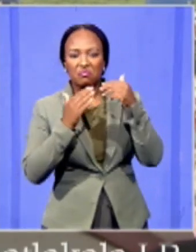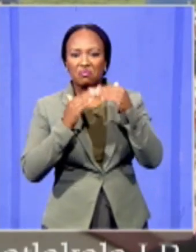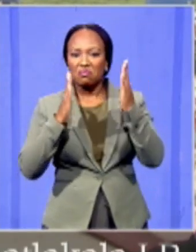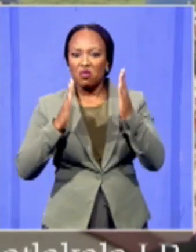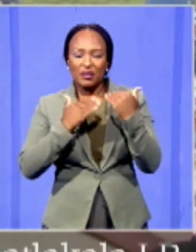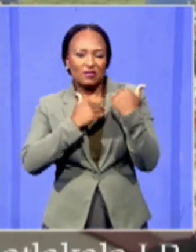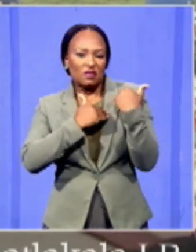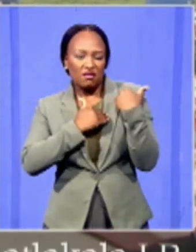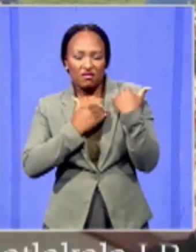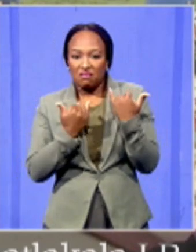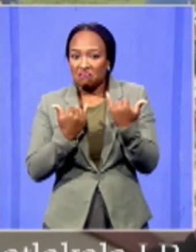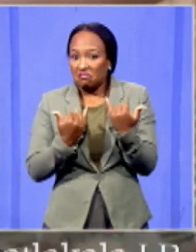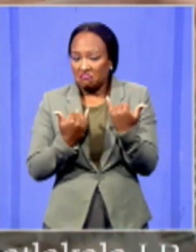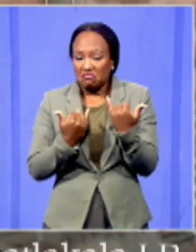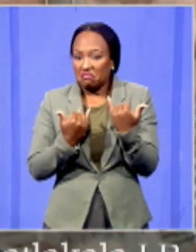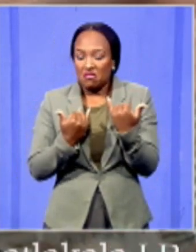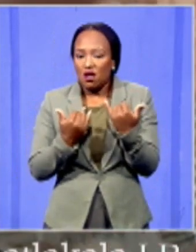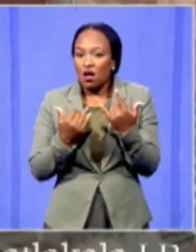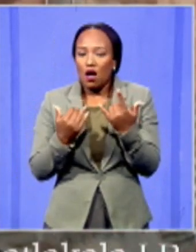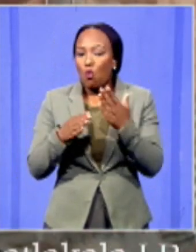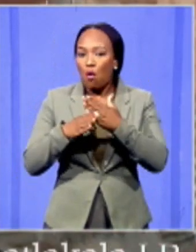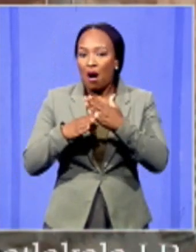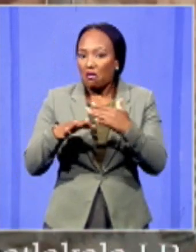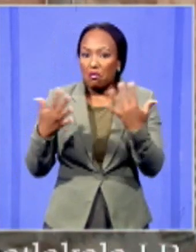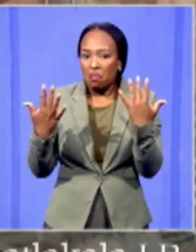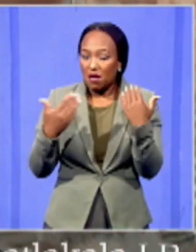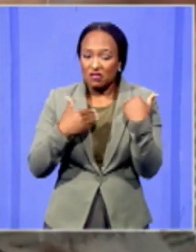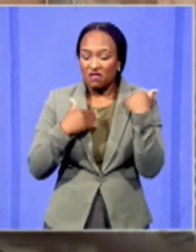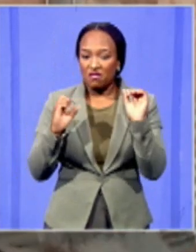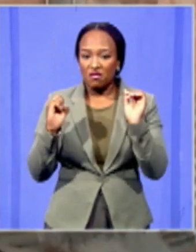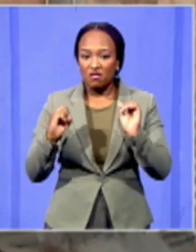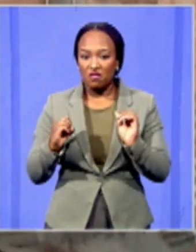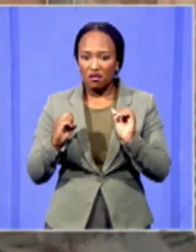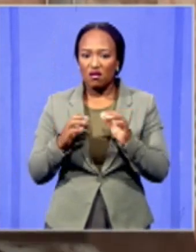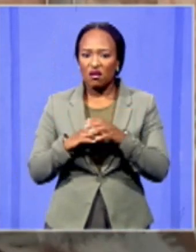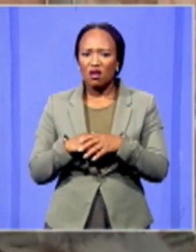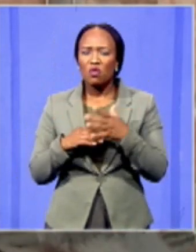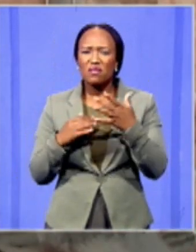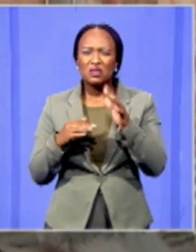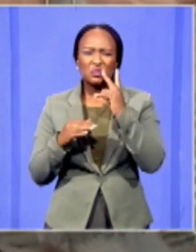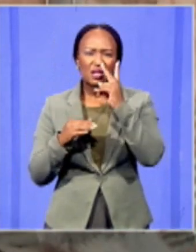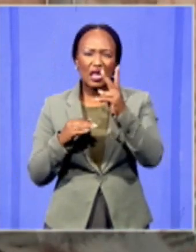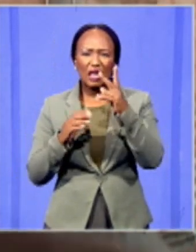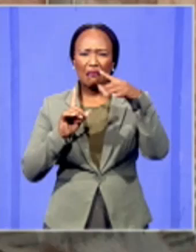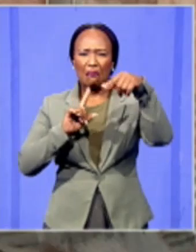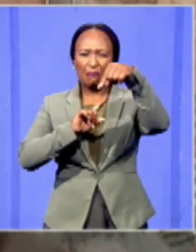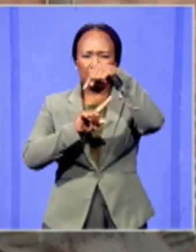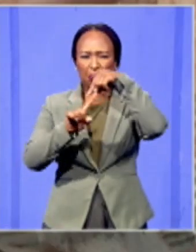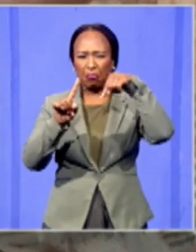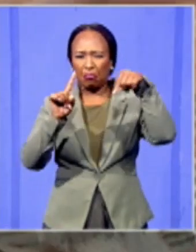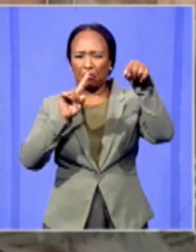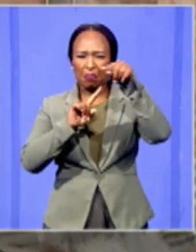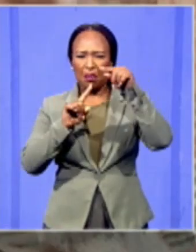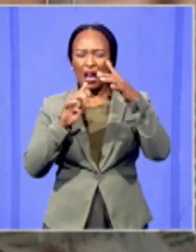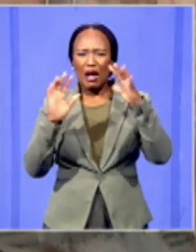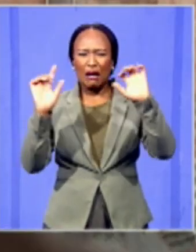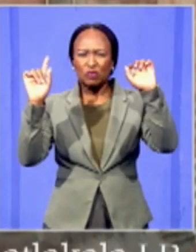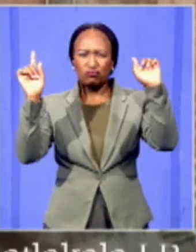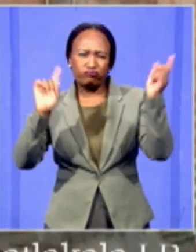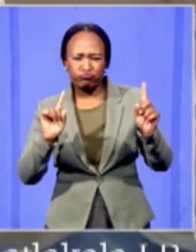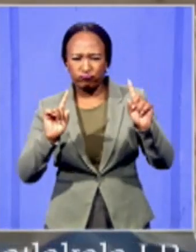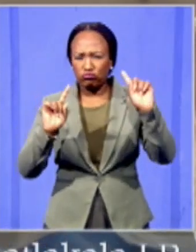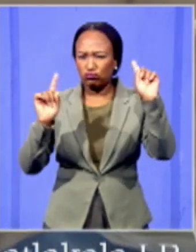no and a re bereke. O no tlhale la tlhalle ka mo ntwela yo re ke ntši ka mo ka utlwa sethunya se o lla nto gore ke